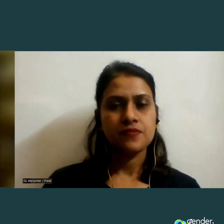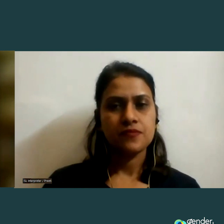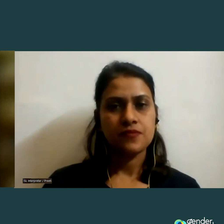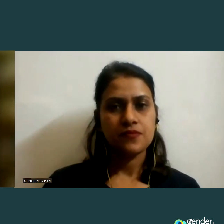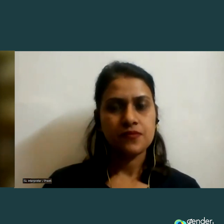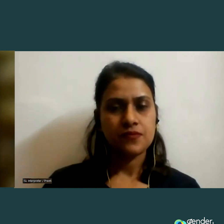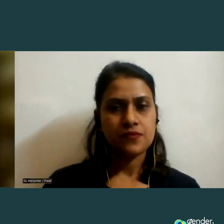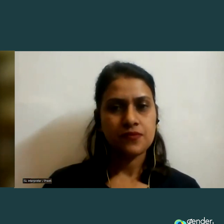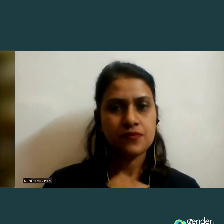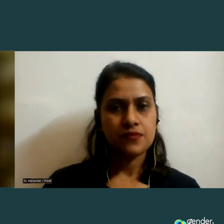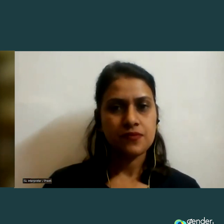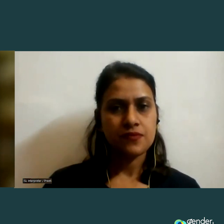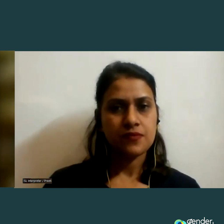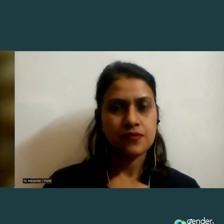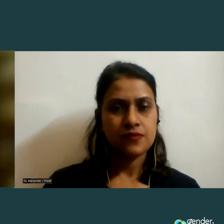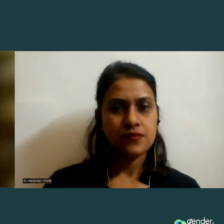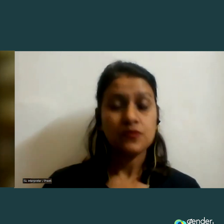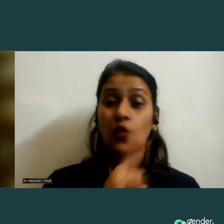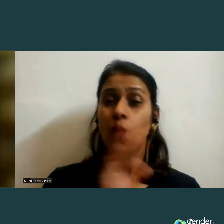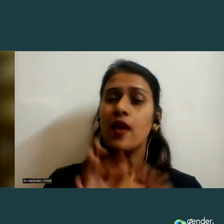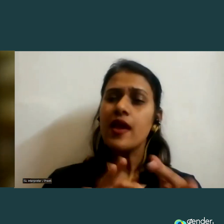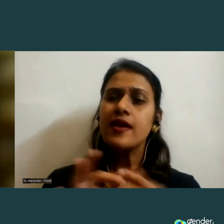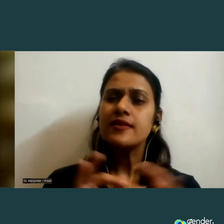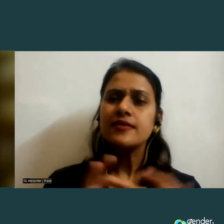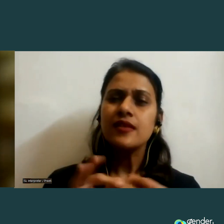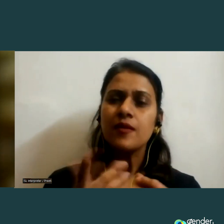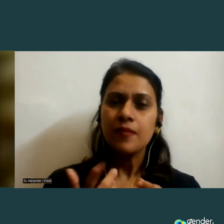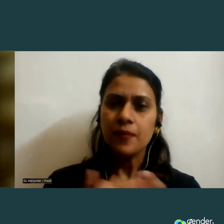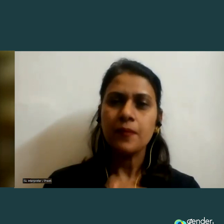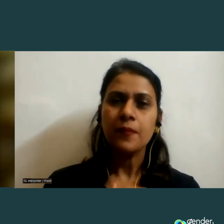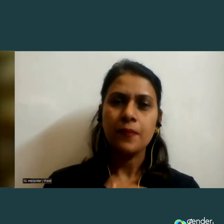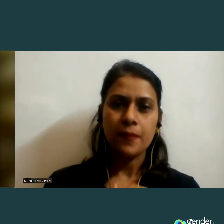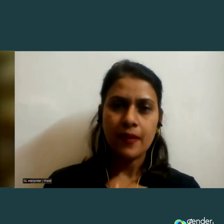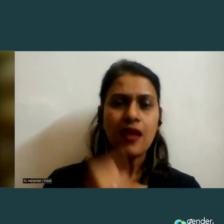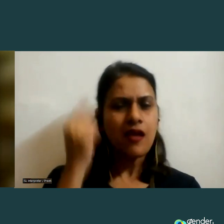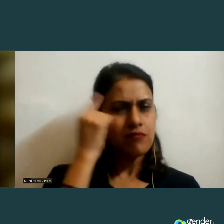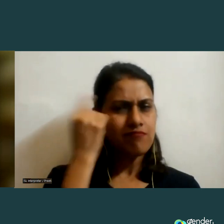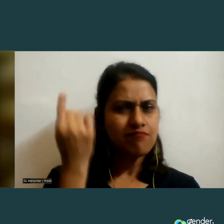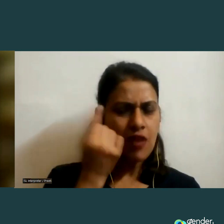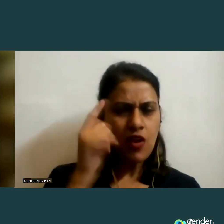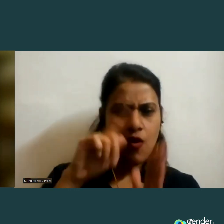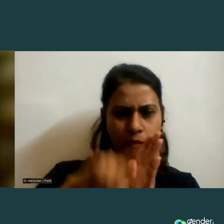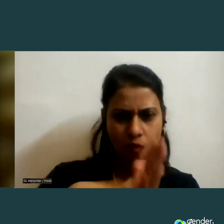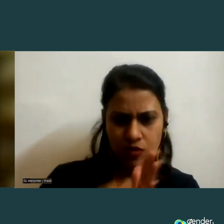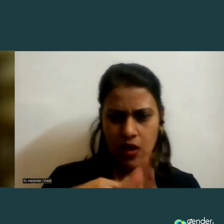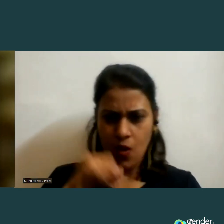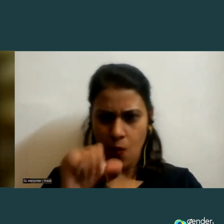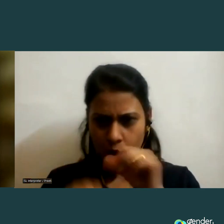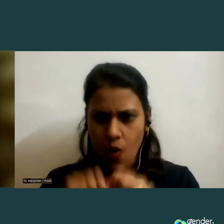out? What you've just described in a way when we're doing sort of thinking of projects in the development sector